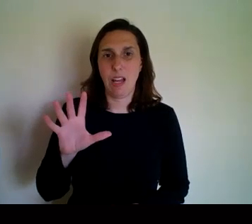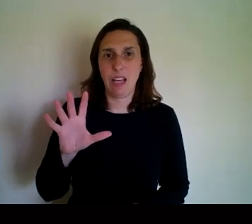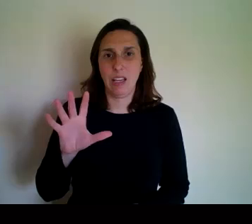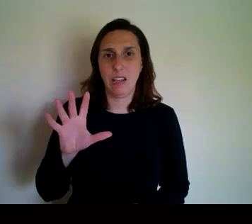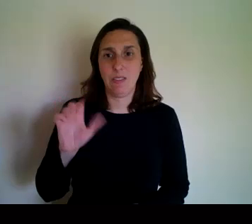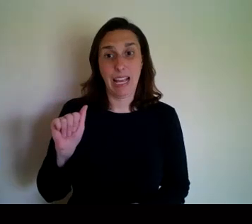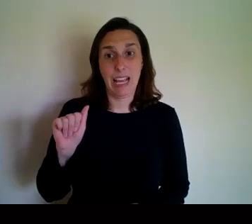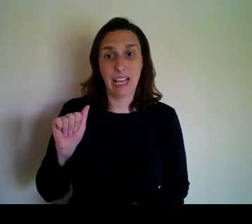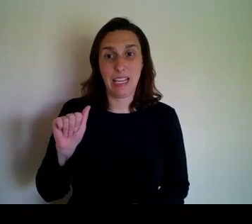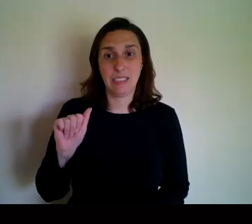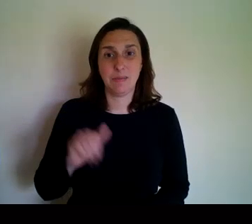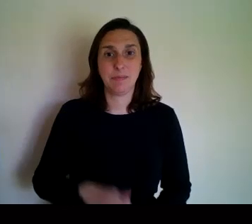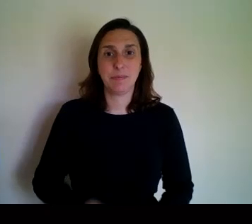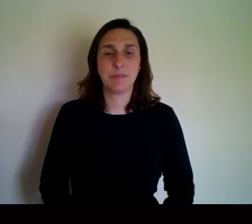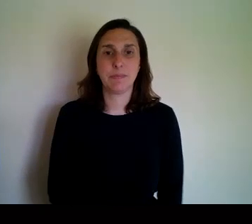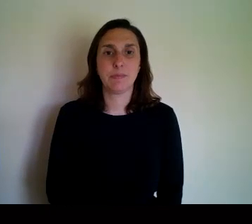0.85a